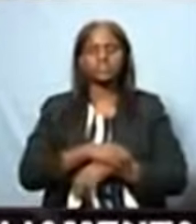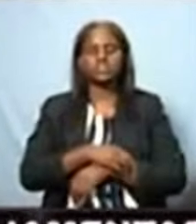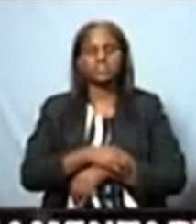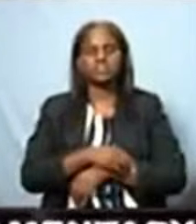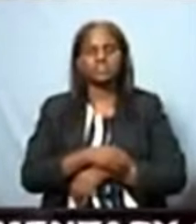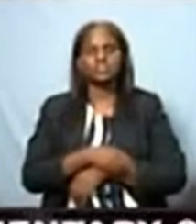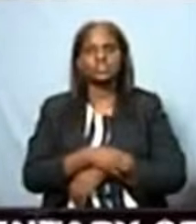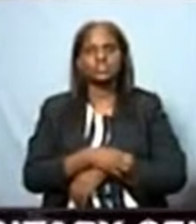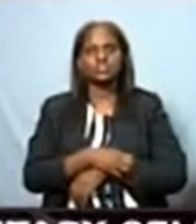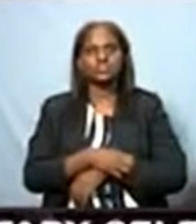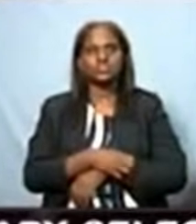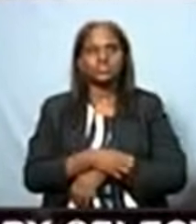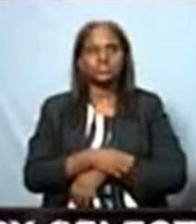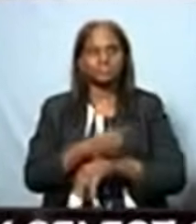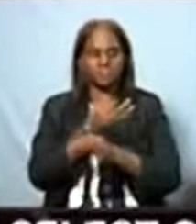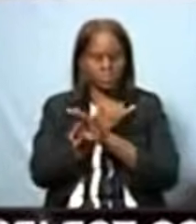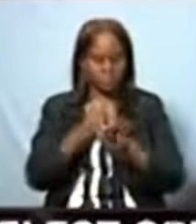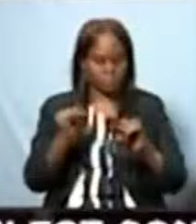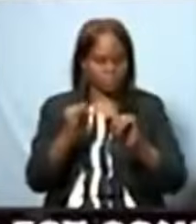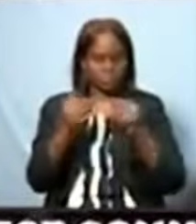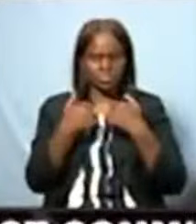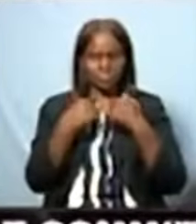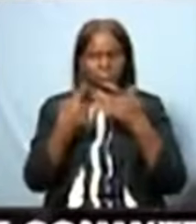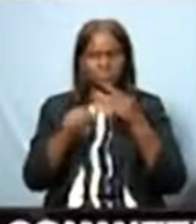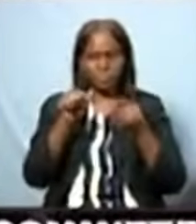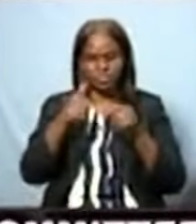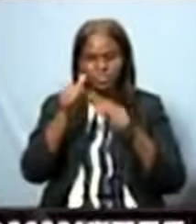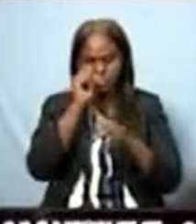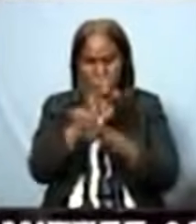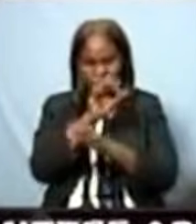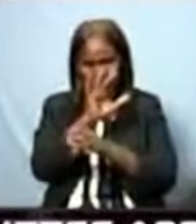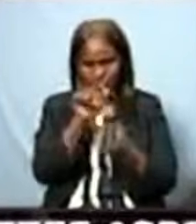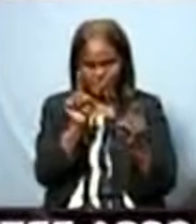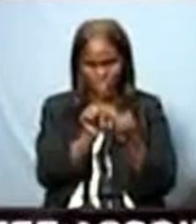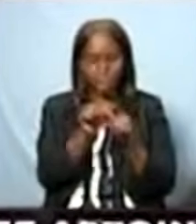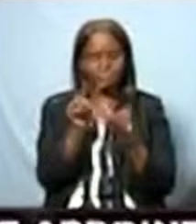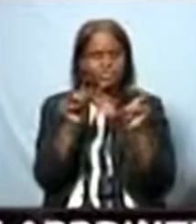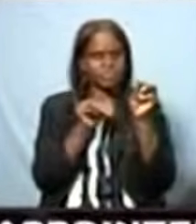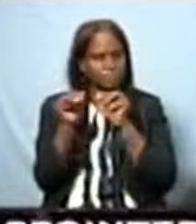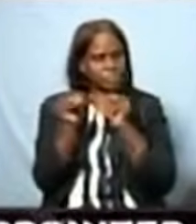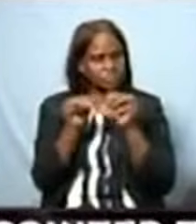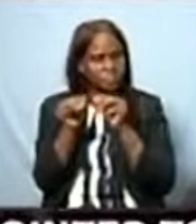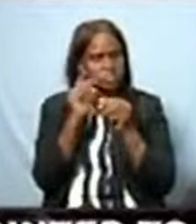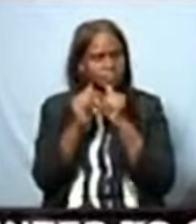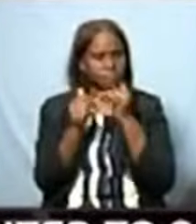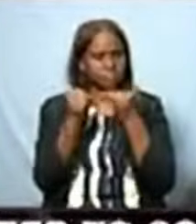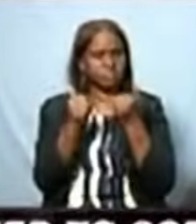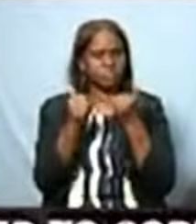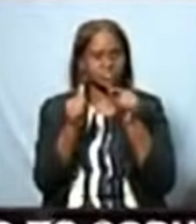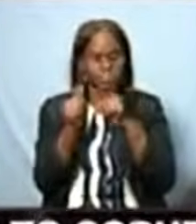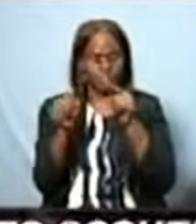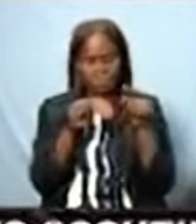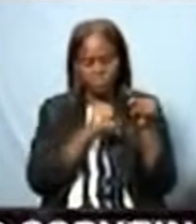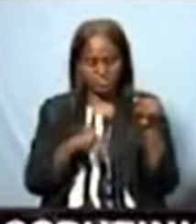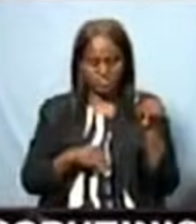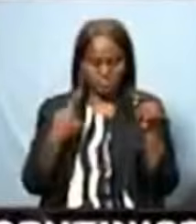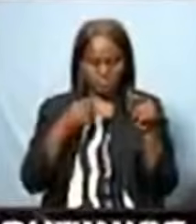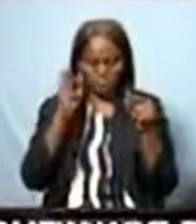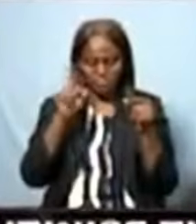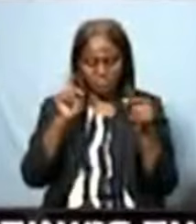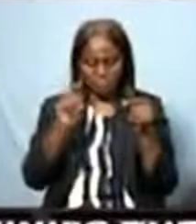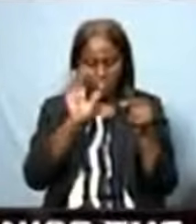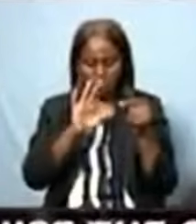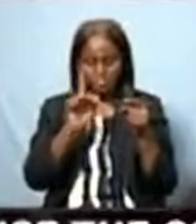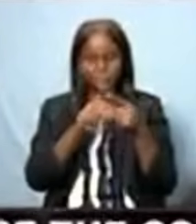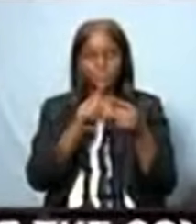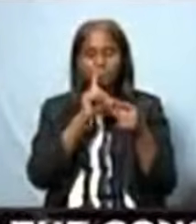to stand as independents is already stage managed, because these members of parliament will require